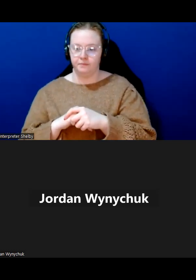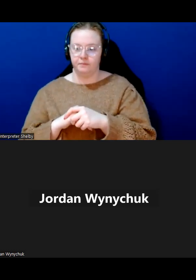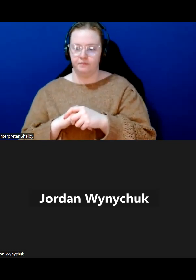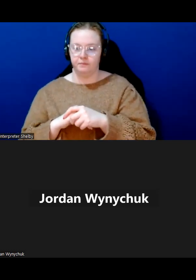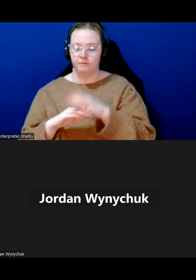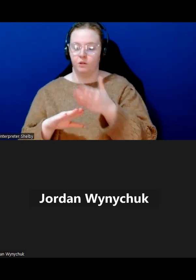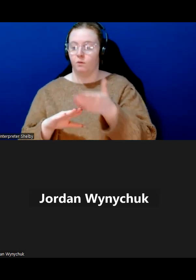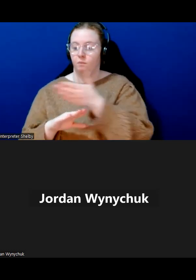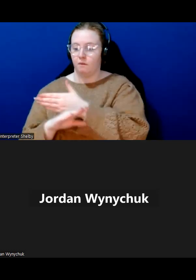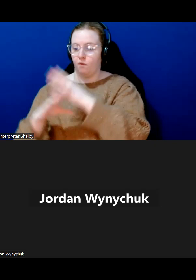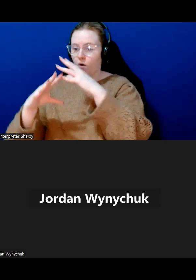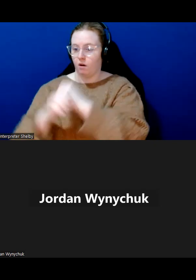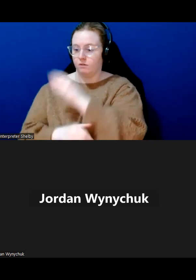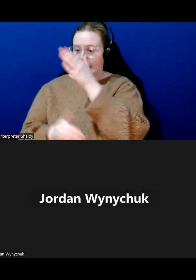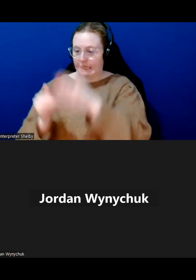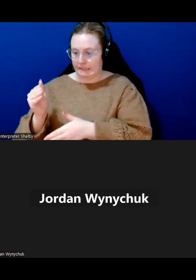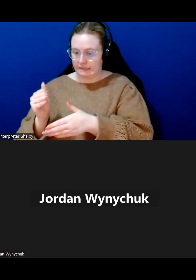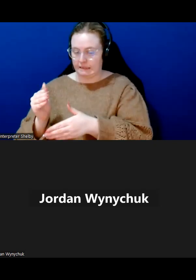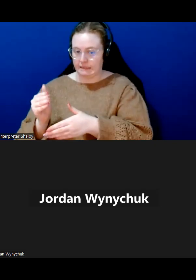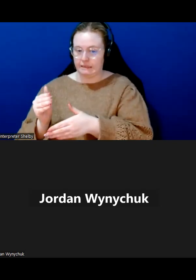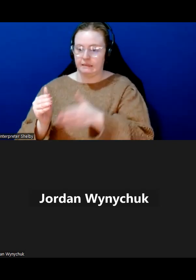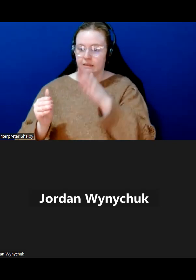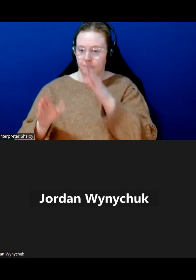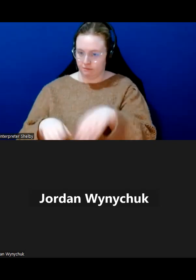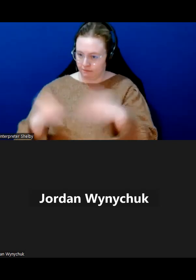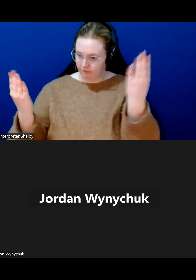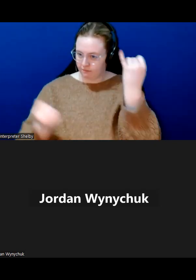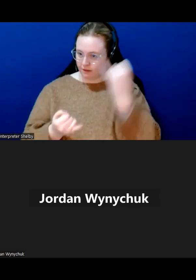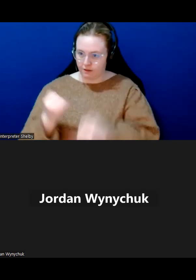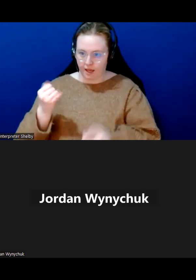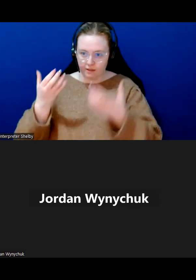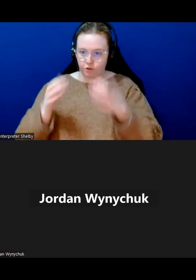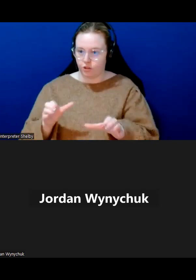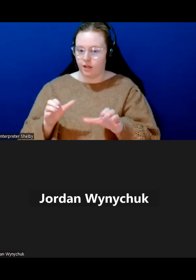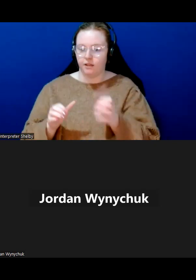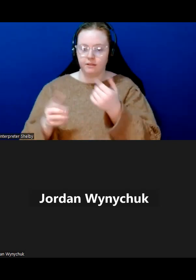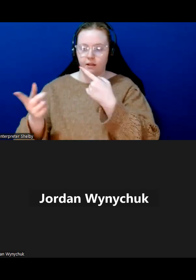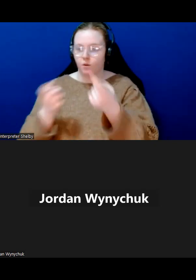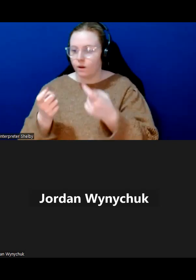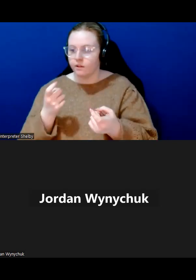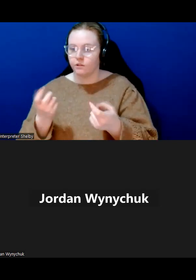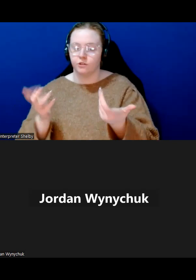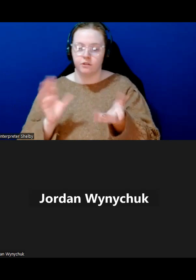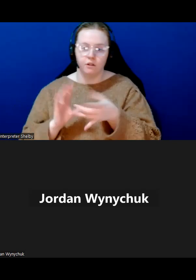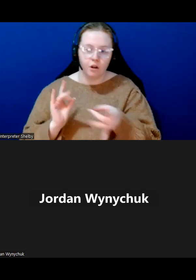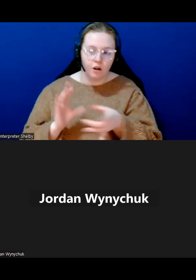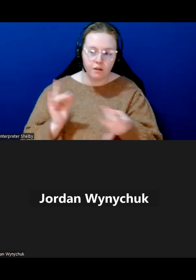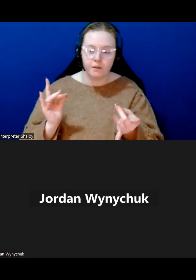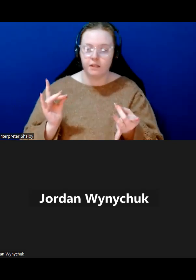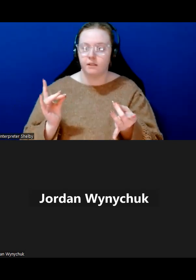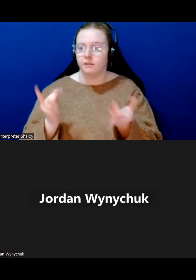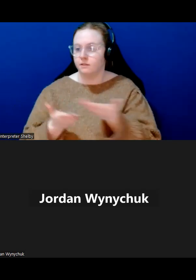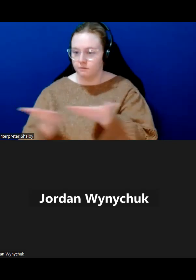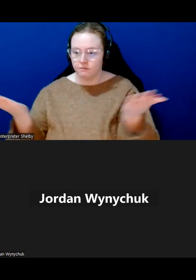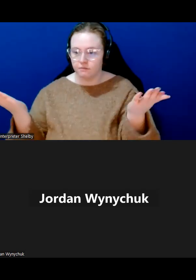before we end today's call, I'm going to open it up again to anybody that would like any questions, any comments, anything